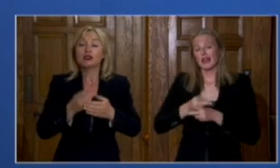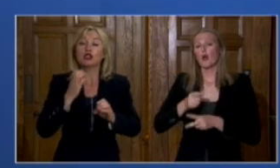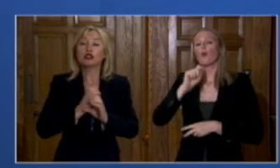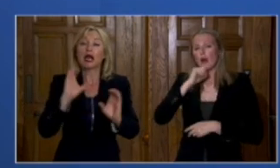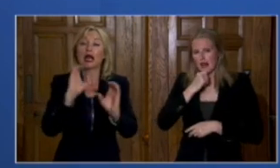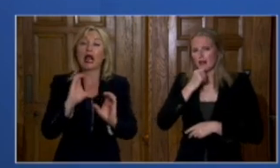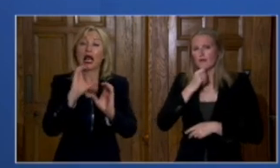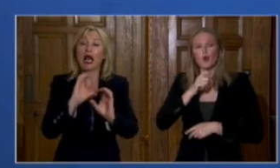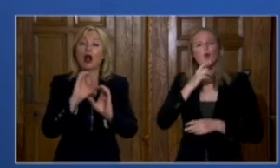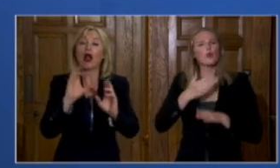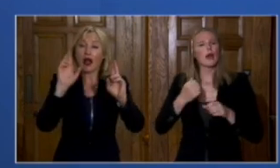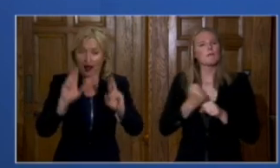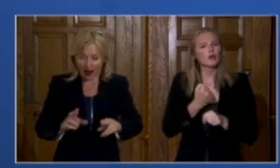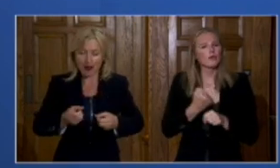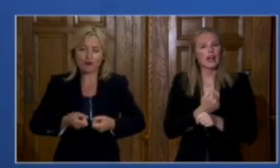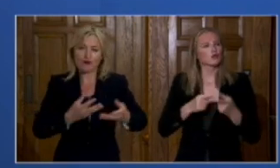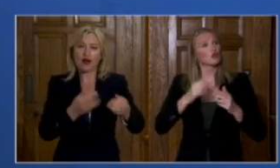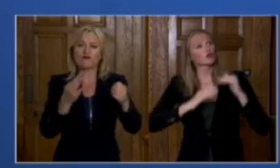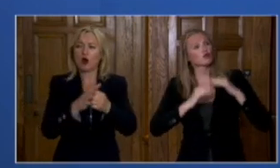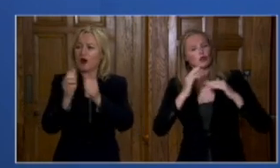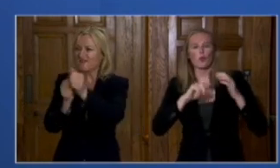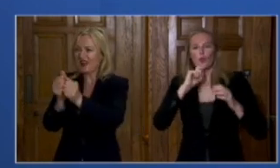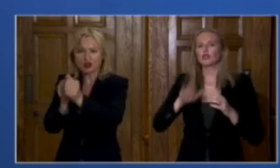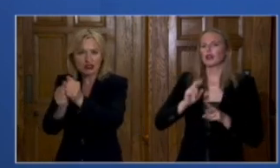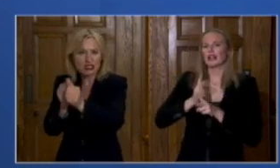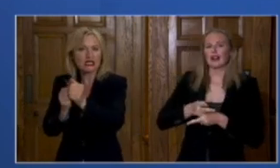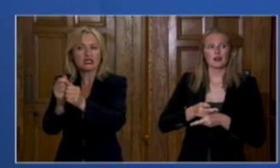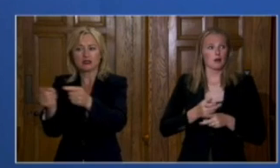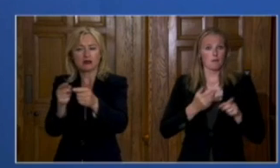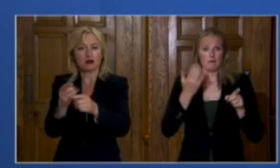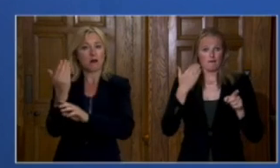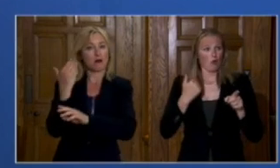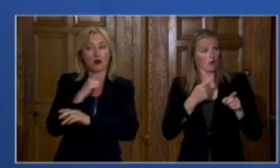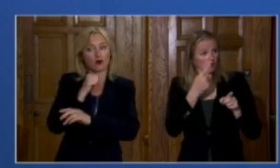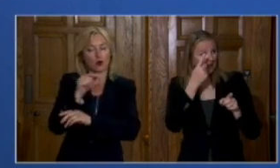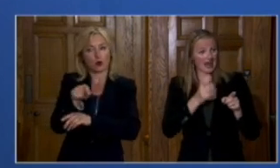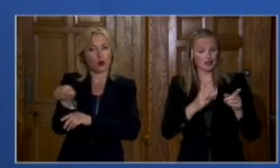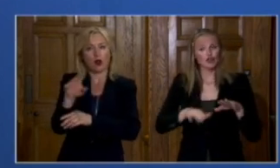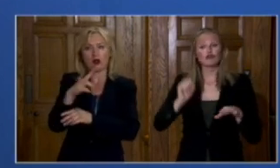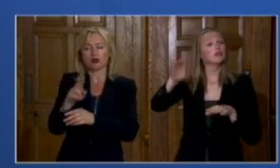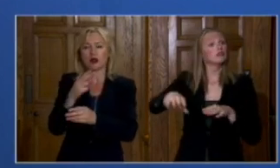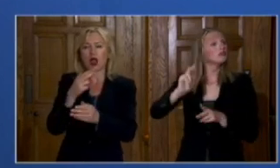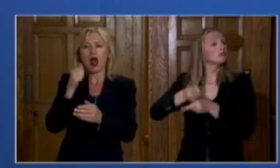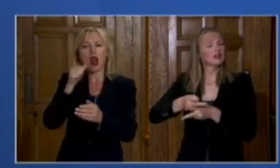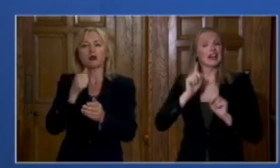working in the manufacturing and construction sectors who had not previously been covered by the definition of key